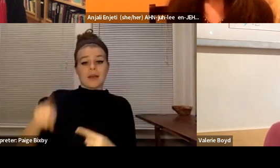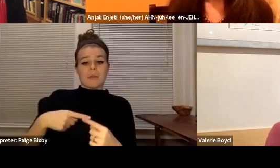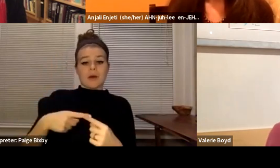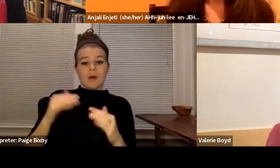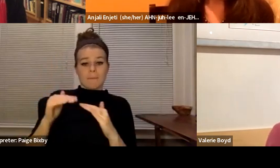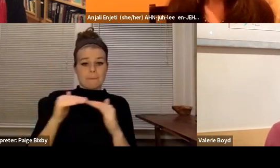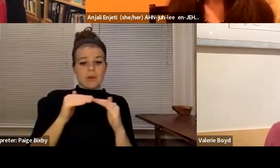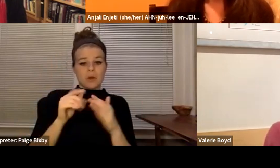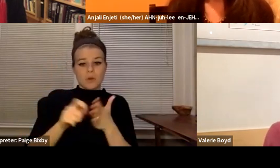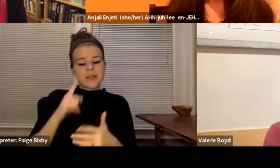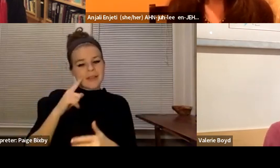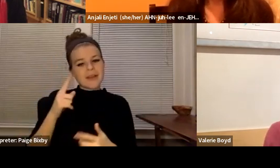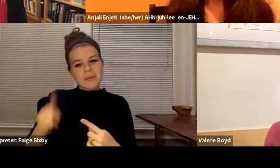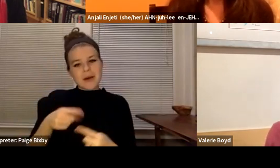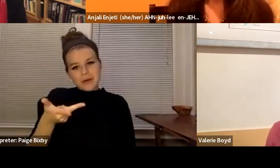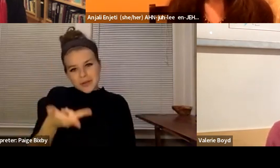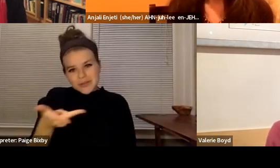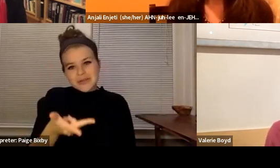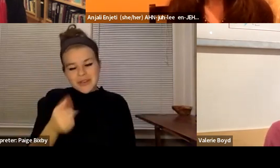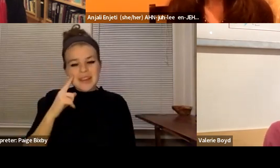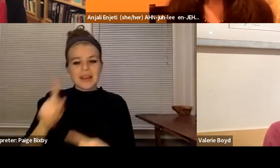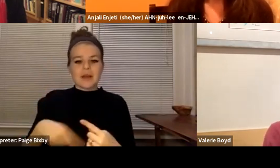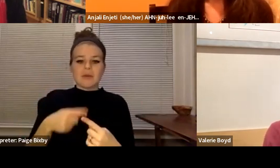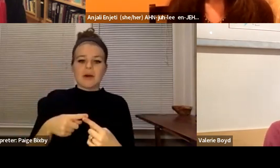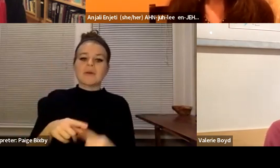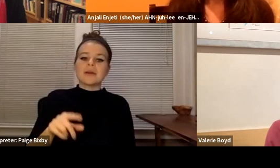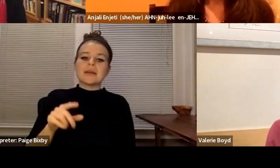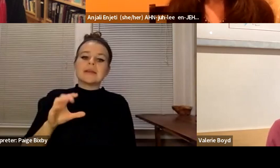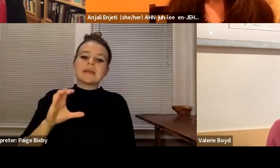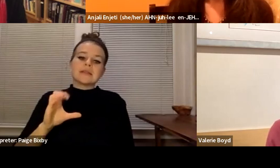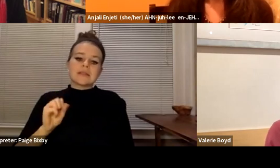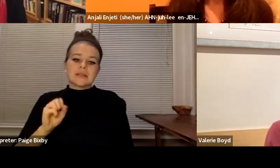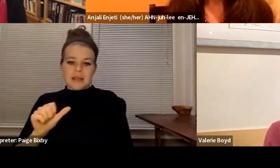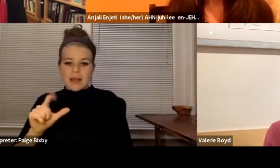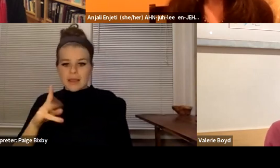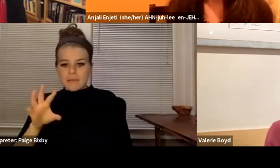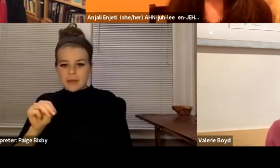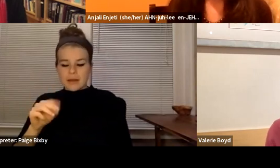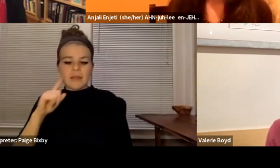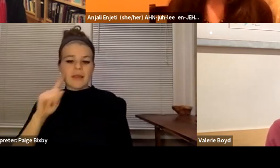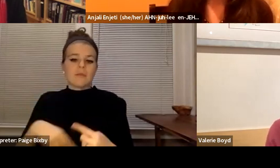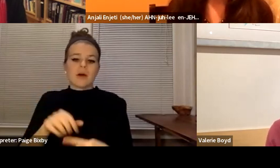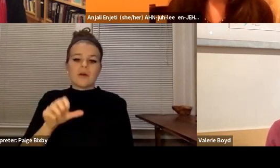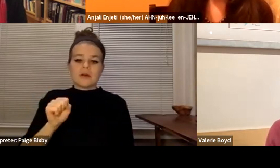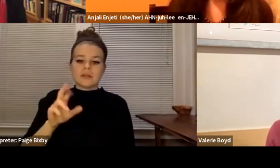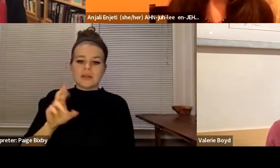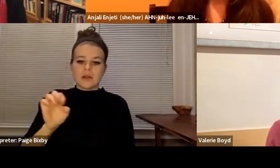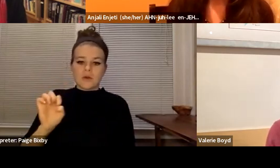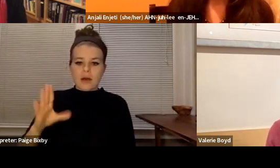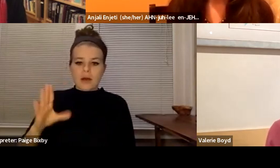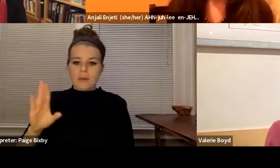think about you all. I think about writers like Kiese Lehman. I think about Sarah Broom. I think